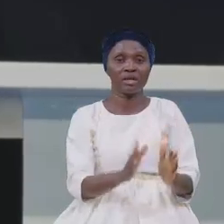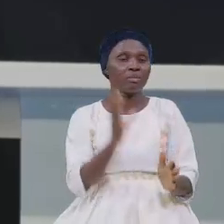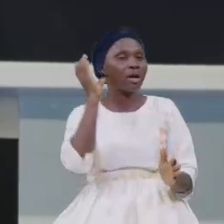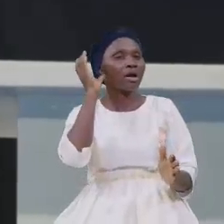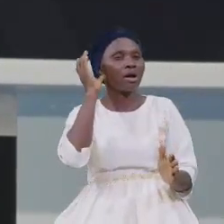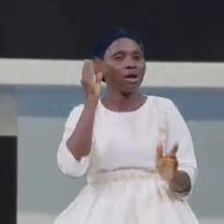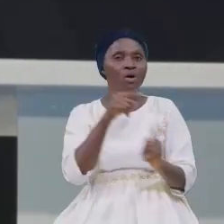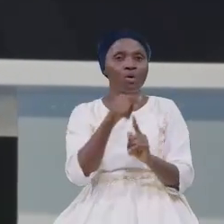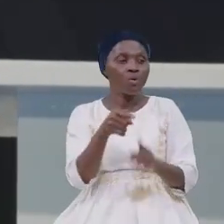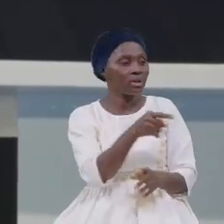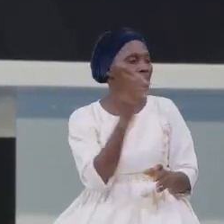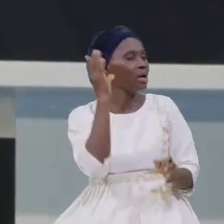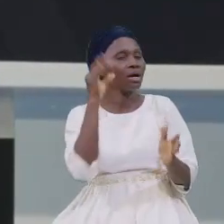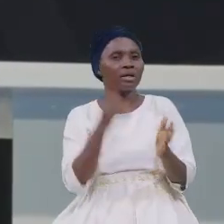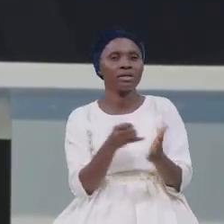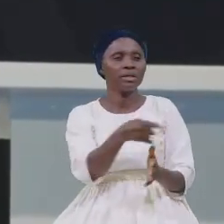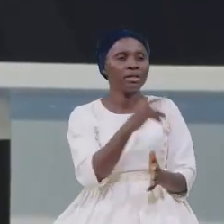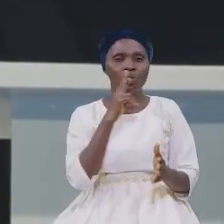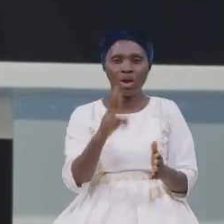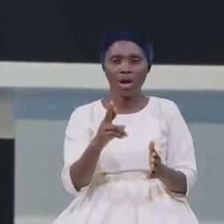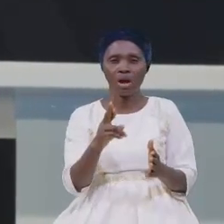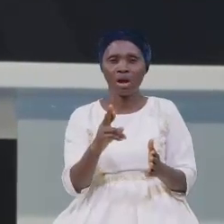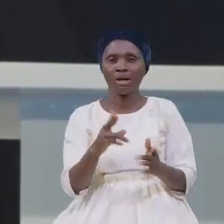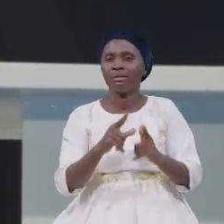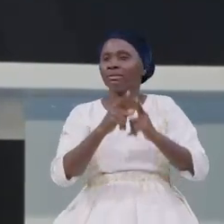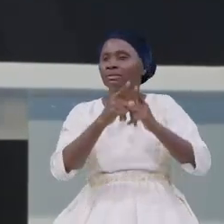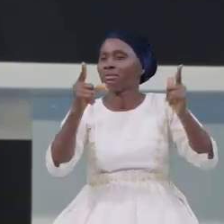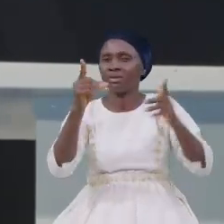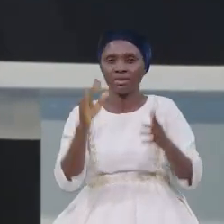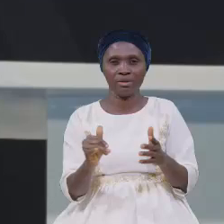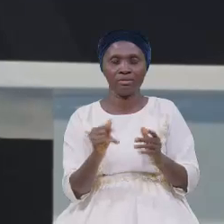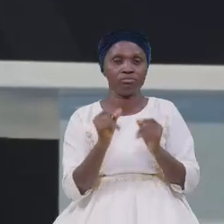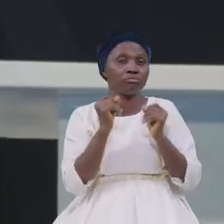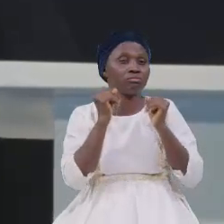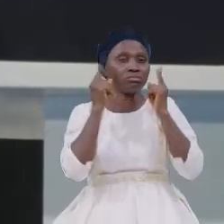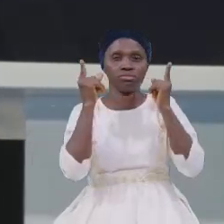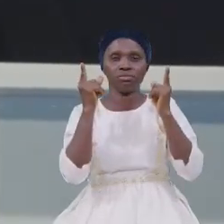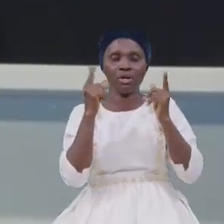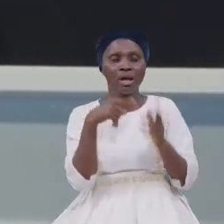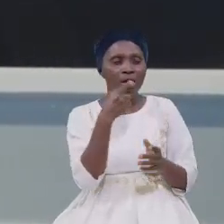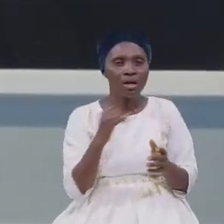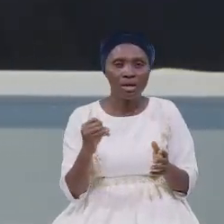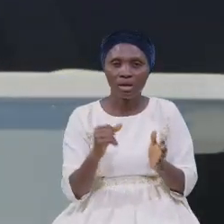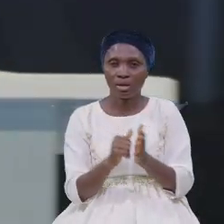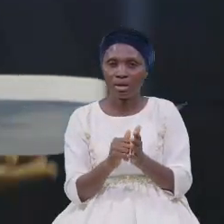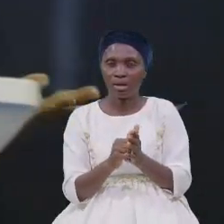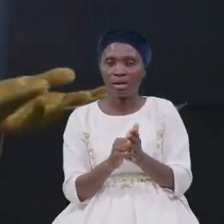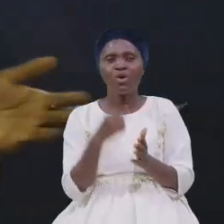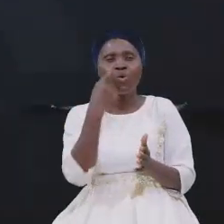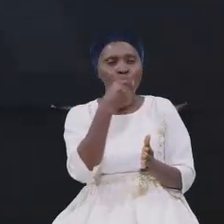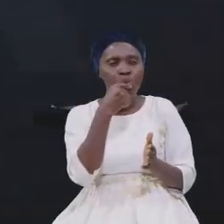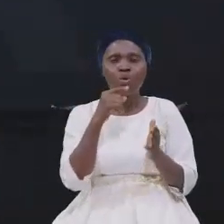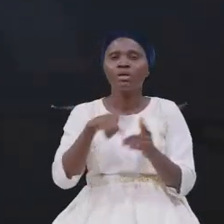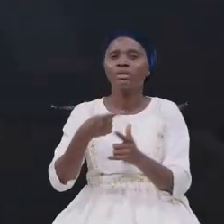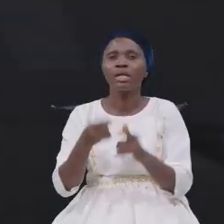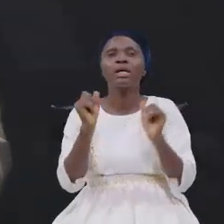they were exceedingly amazed, saying, who then can